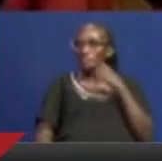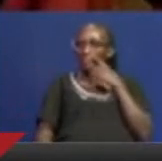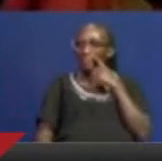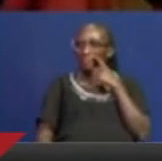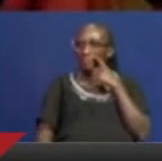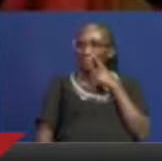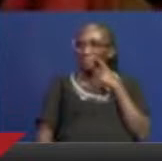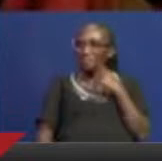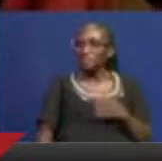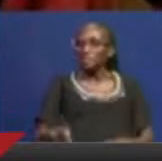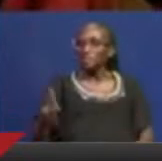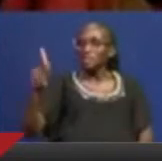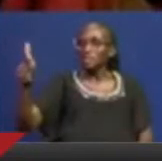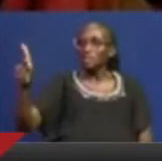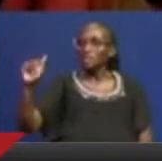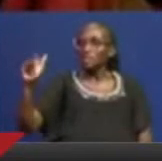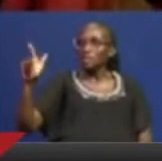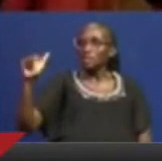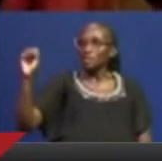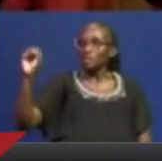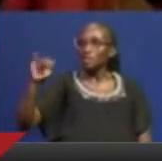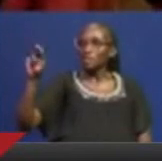Kabuchai Joseph Kalasinga.